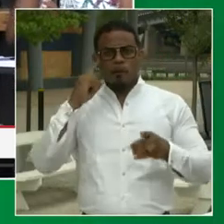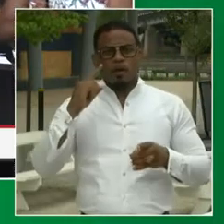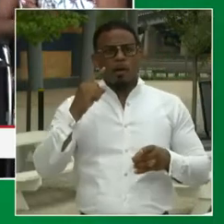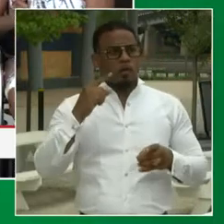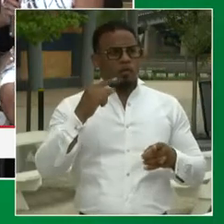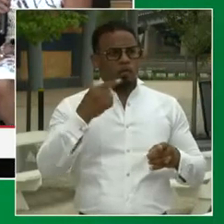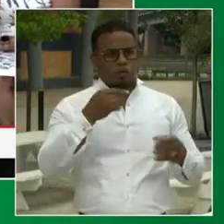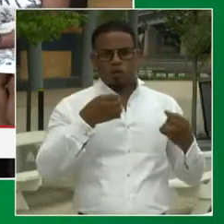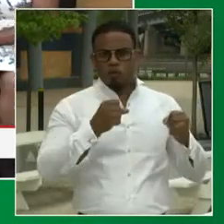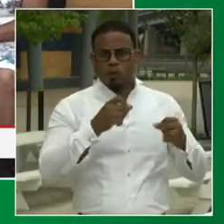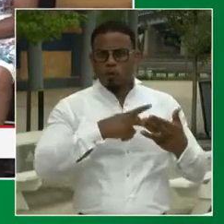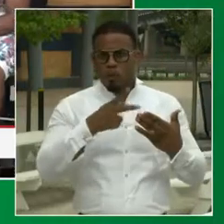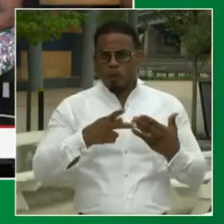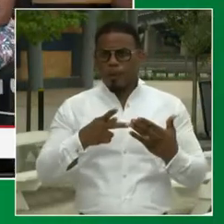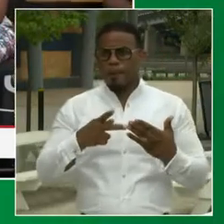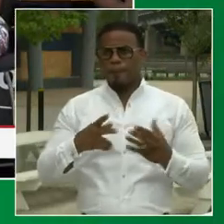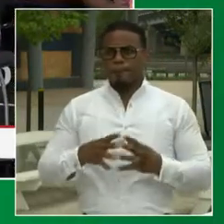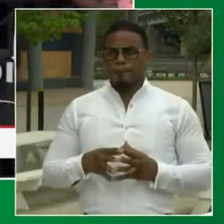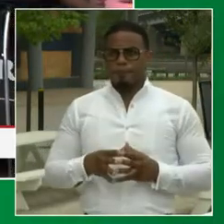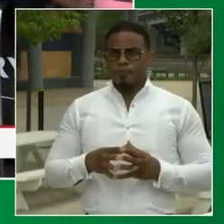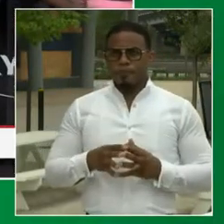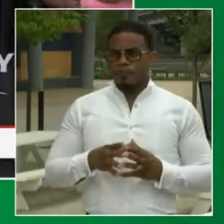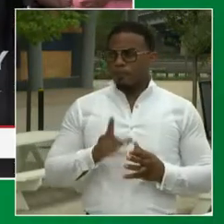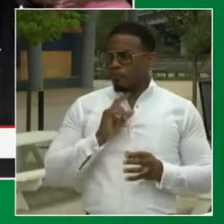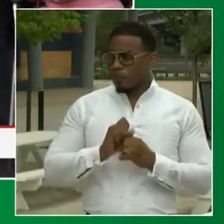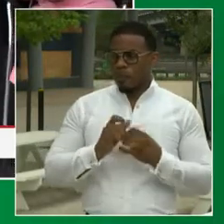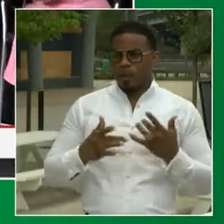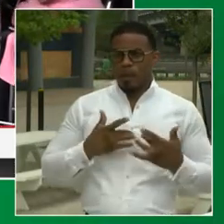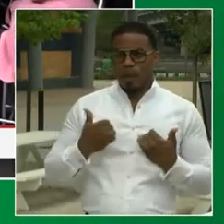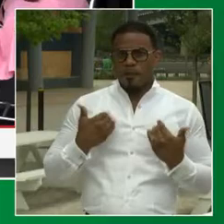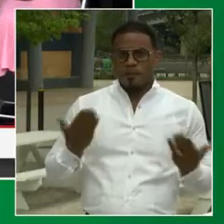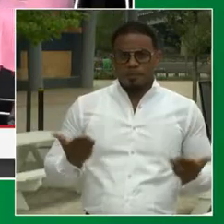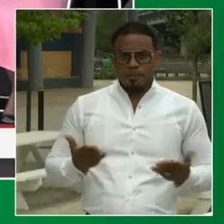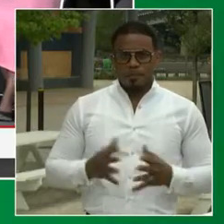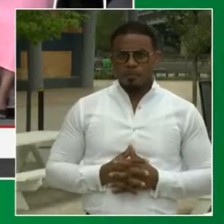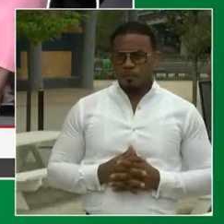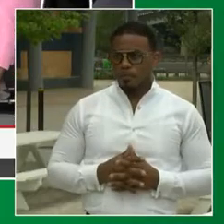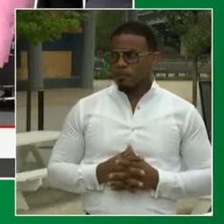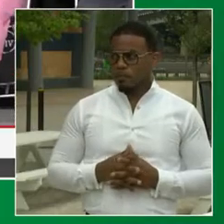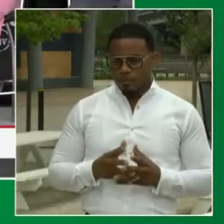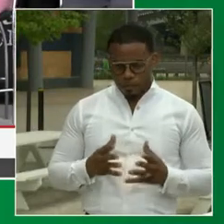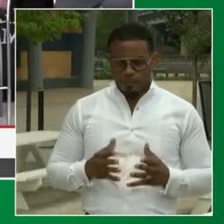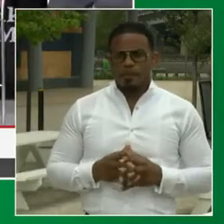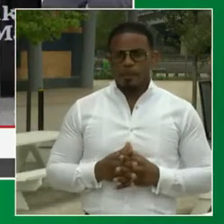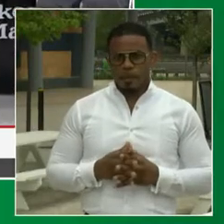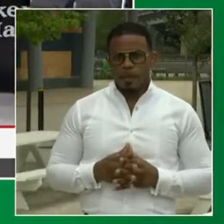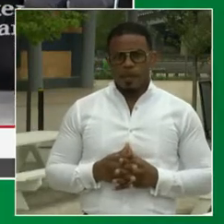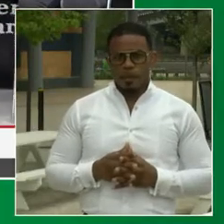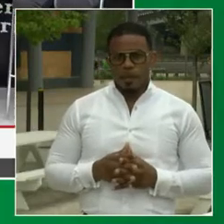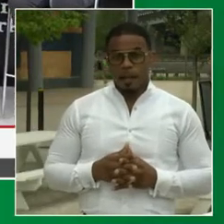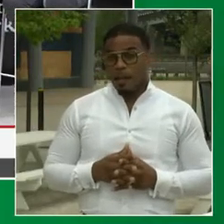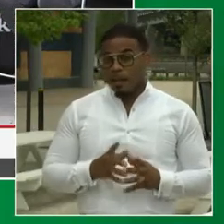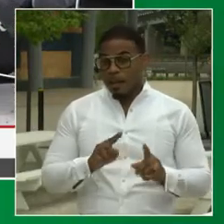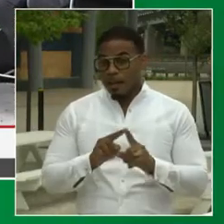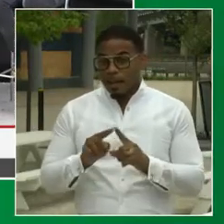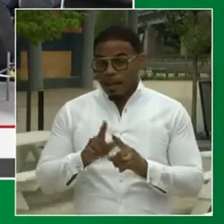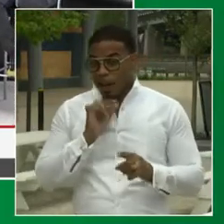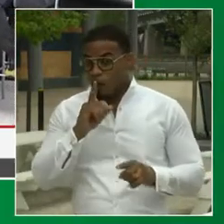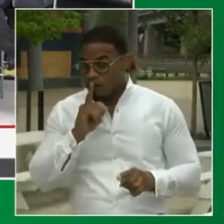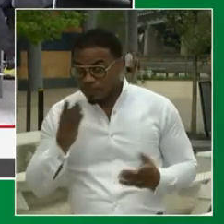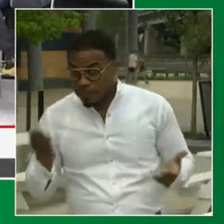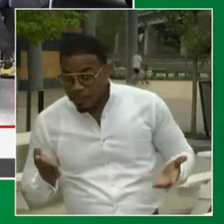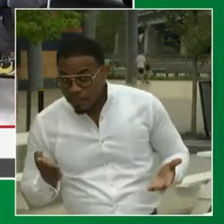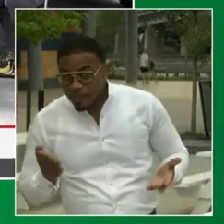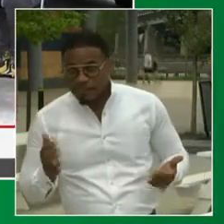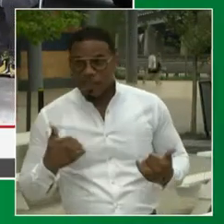Streets and Retail program. And so we're really excited to have her here with us today. And not only is she